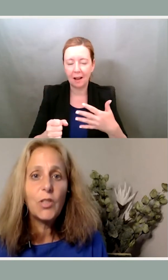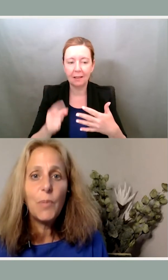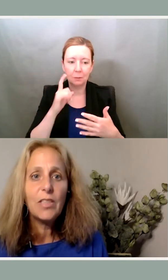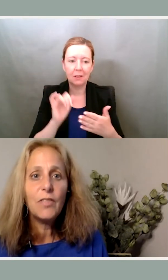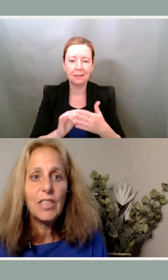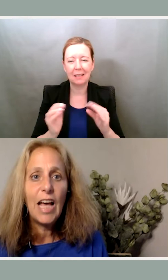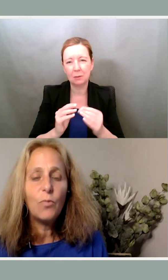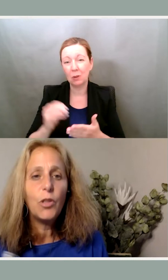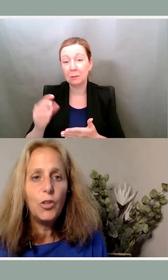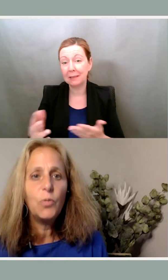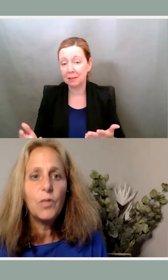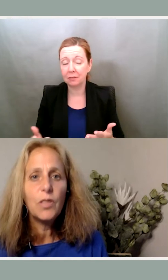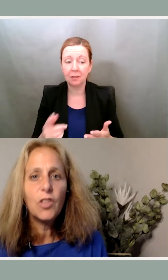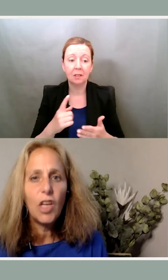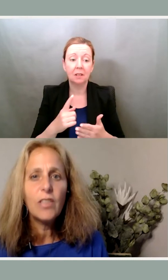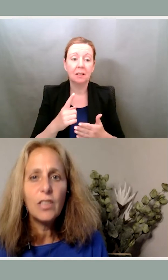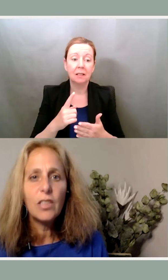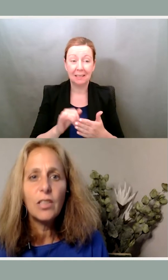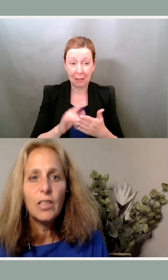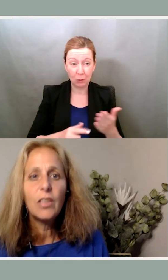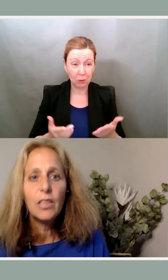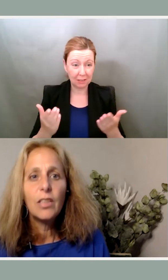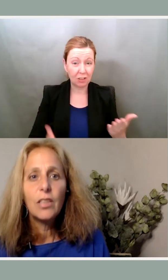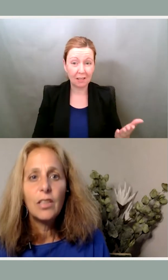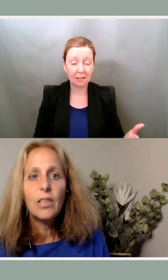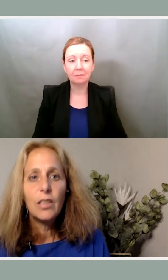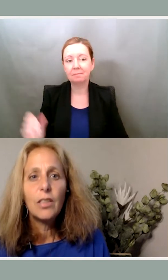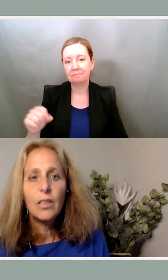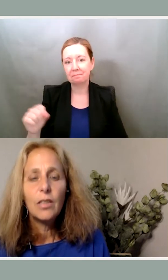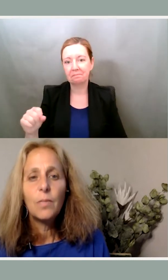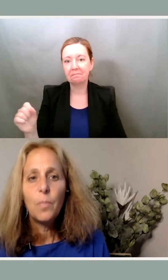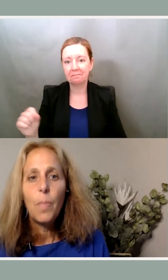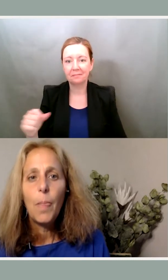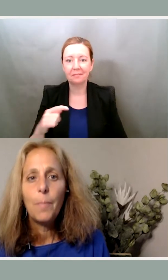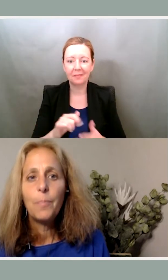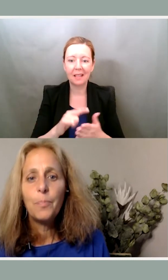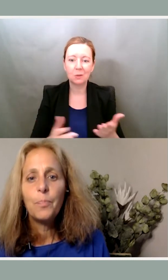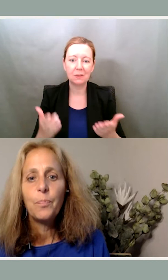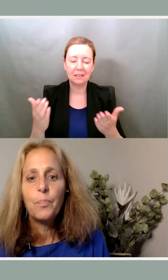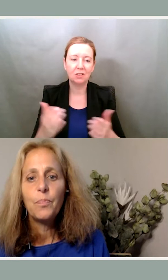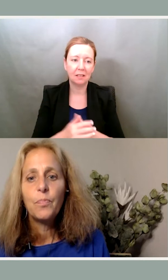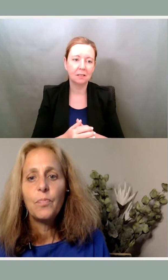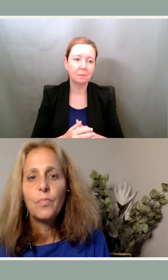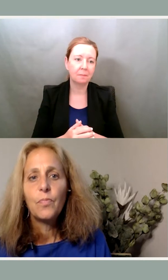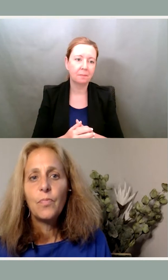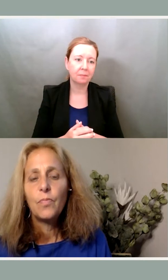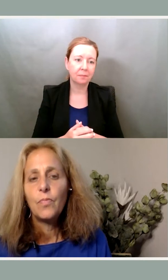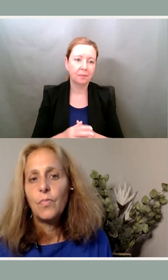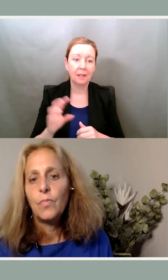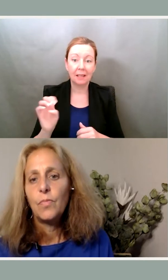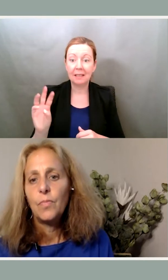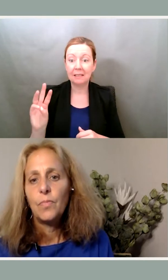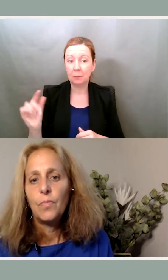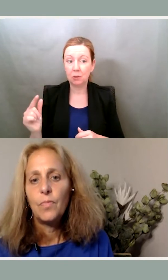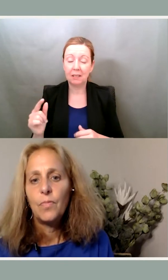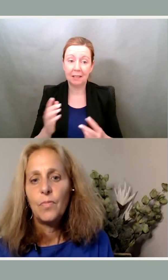more expensive. Is that what you suggest? That is very much what we would suggest, and that our DWG advice is always